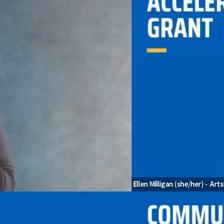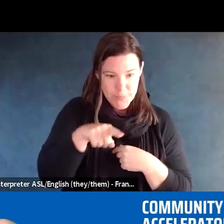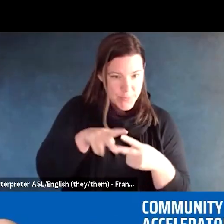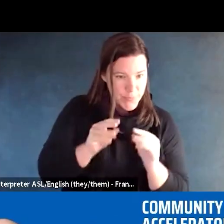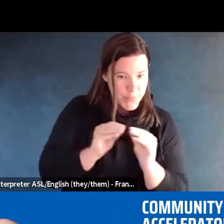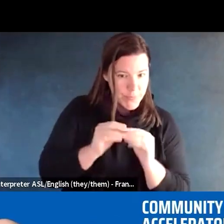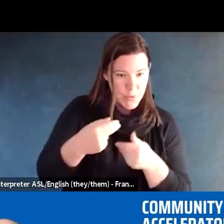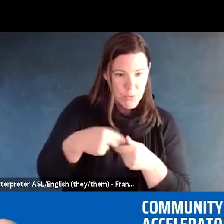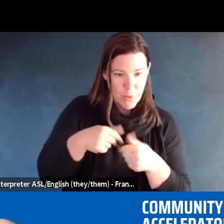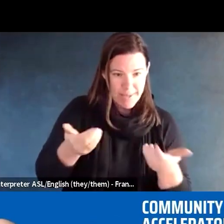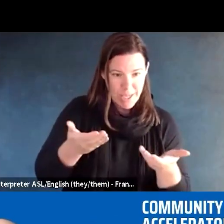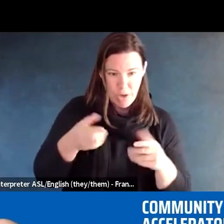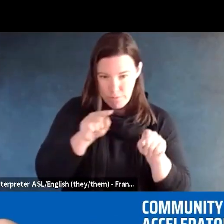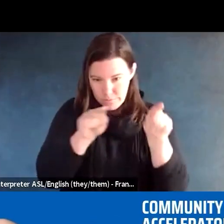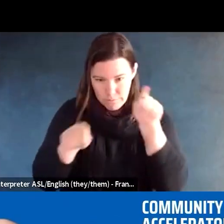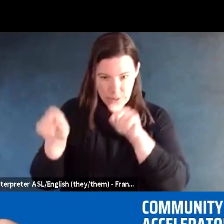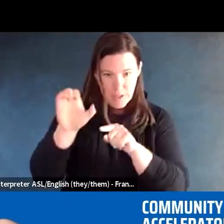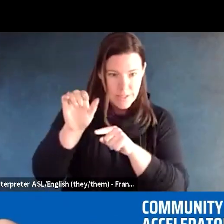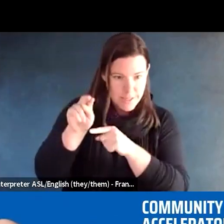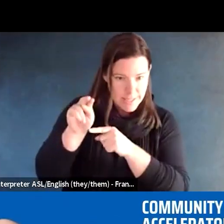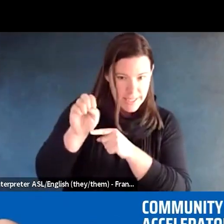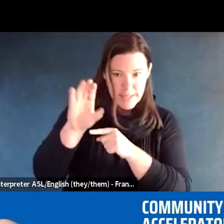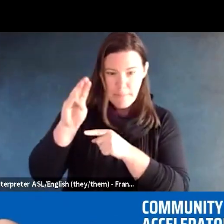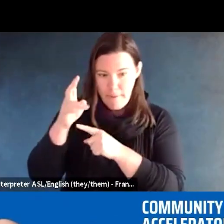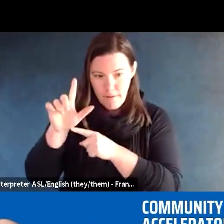Great. And Celine, could I have you back on screen?